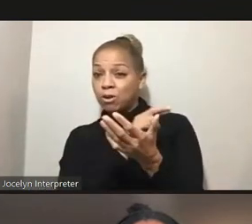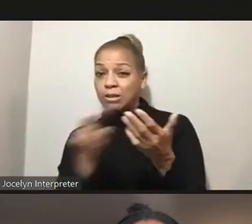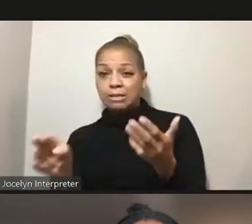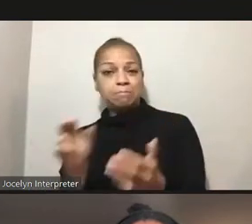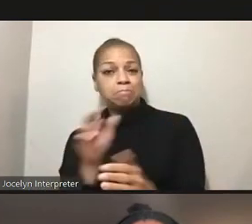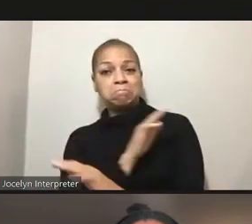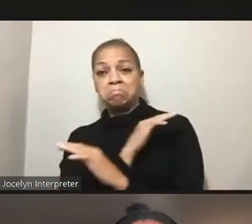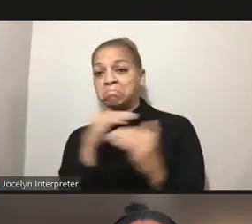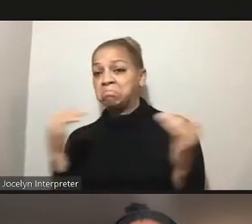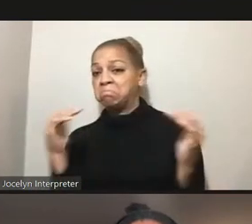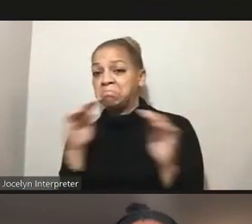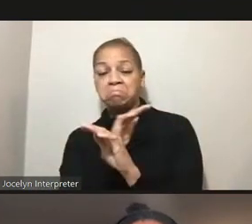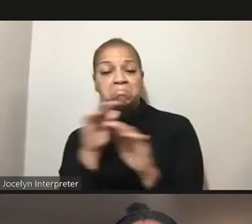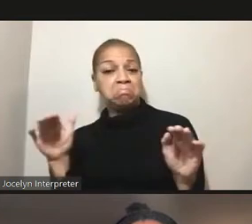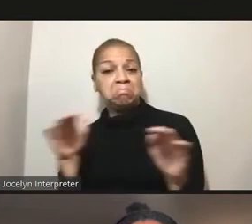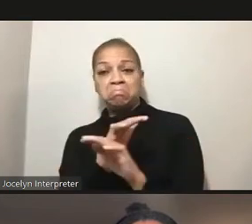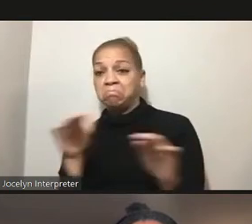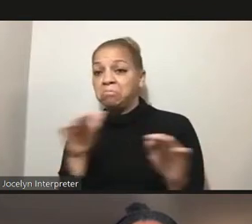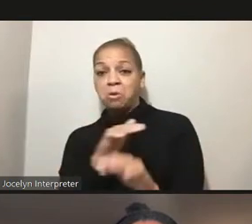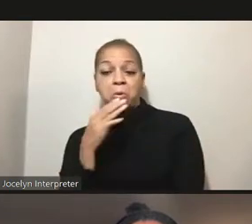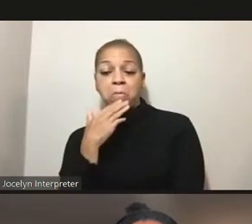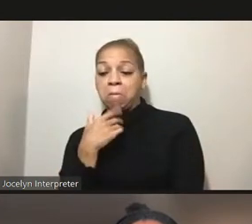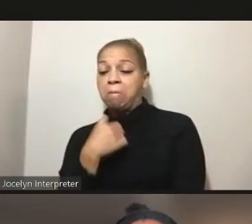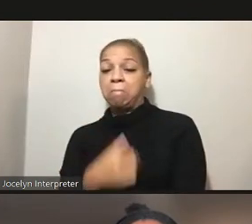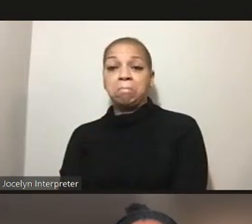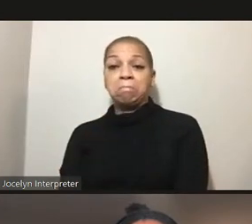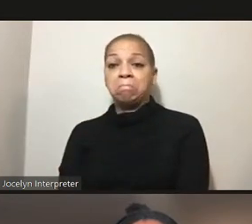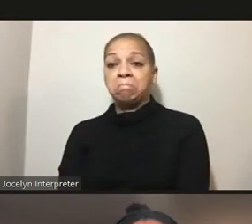You know, like, no, baby, no.